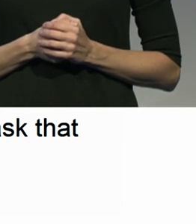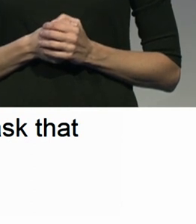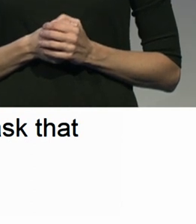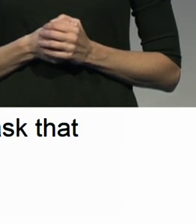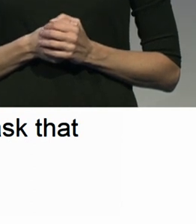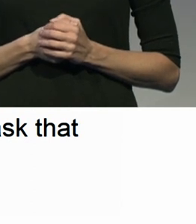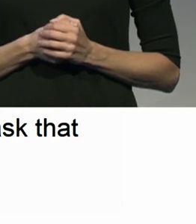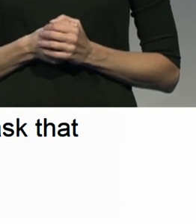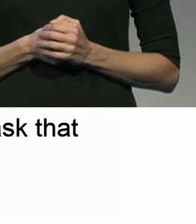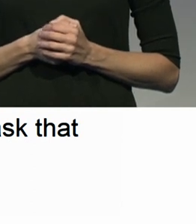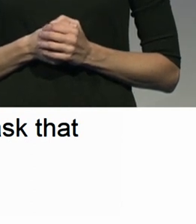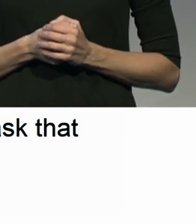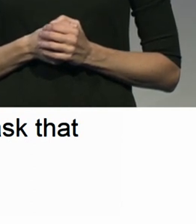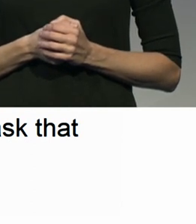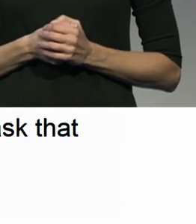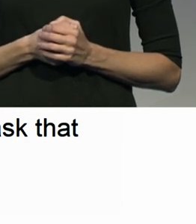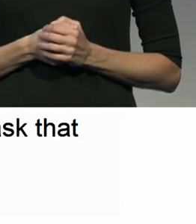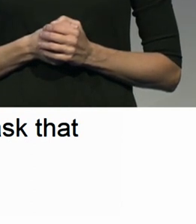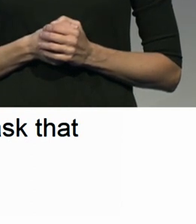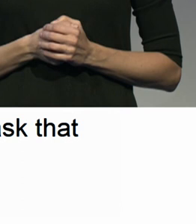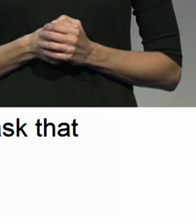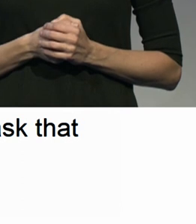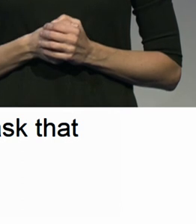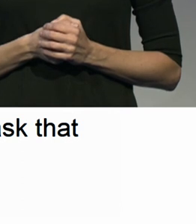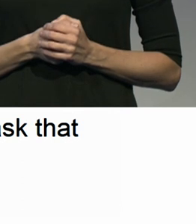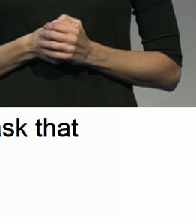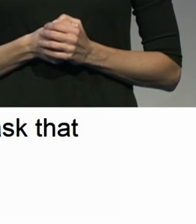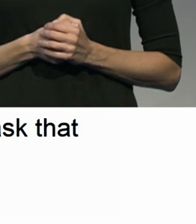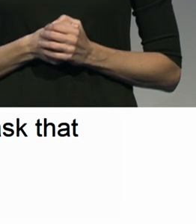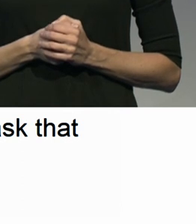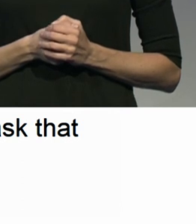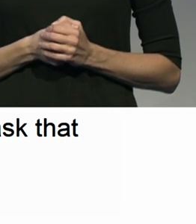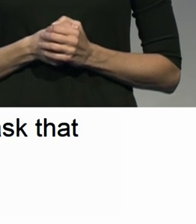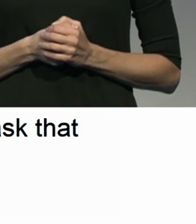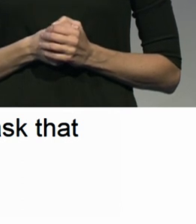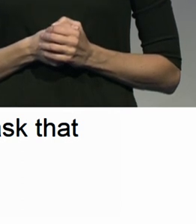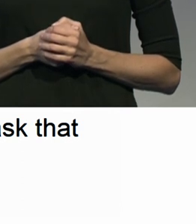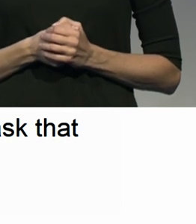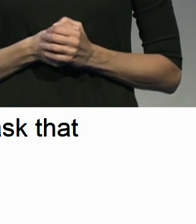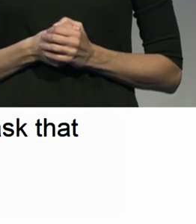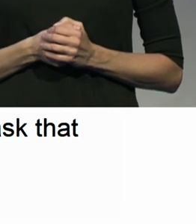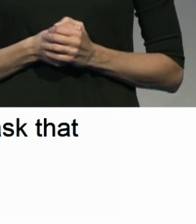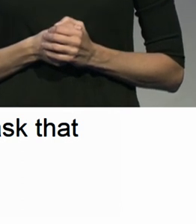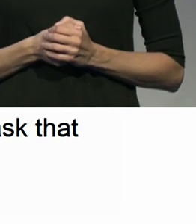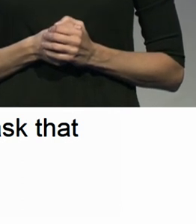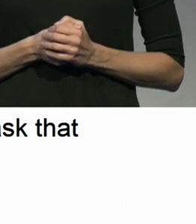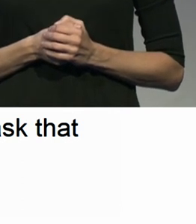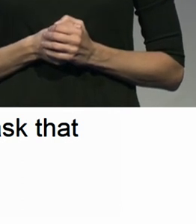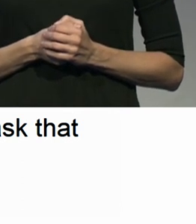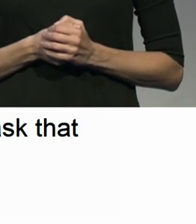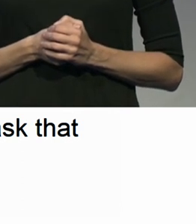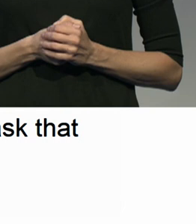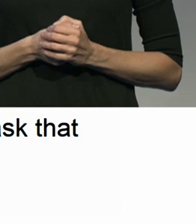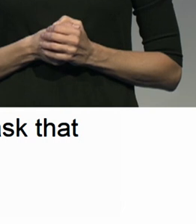Consistent, outstanding quality, a can-do spirit, and an incomparable work ethic. Nuanced abilities that